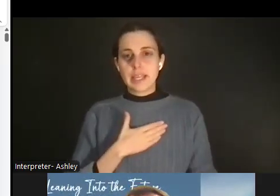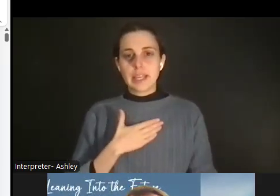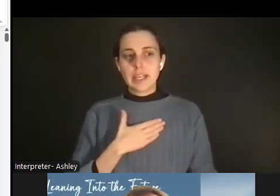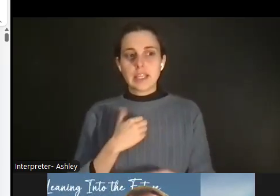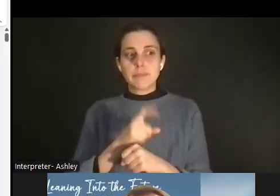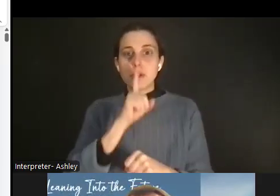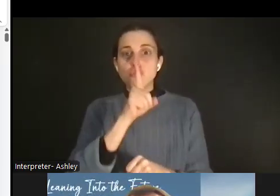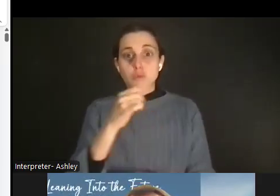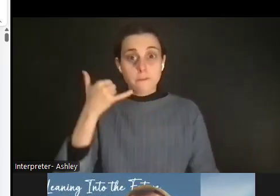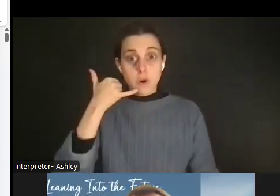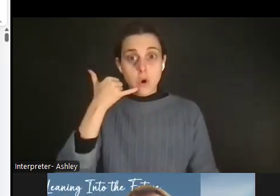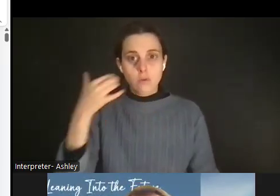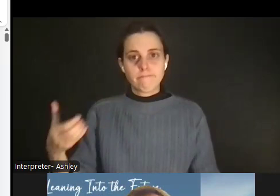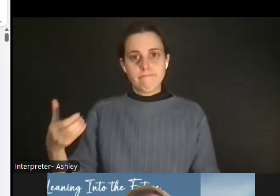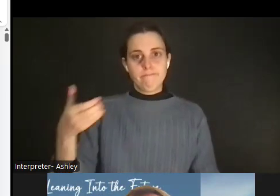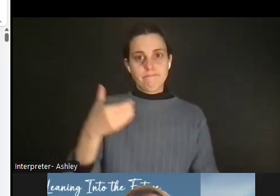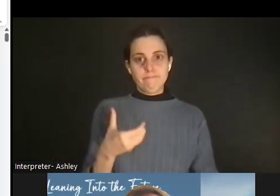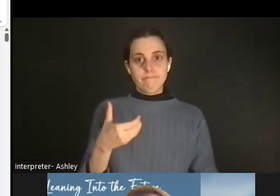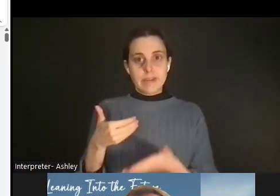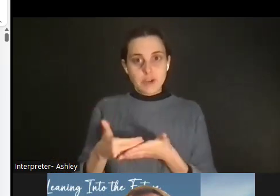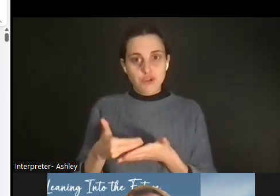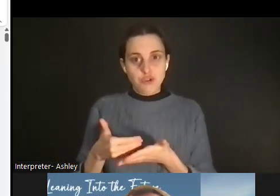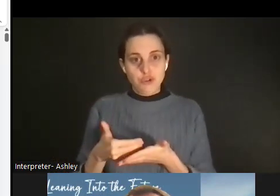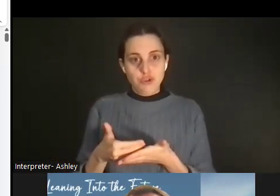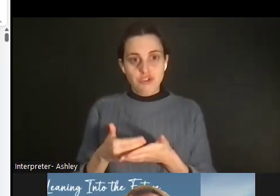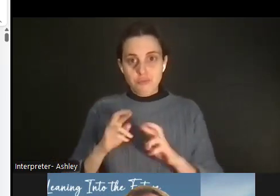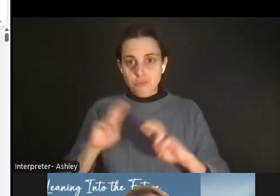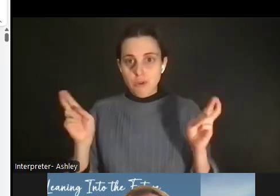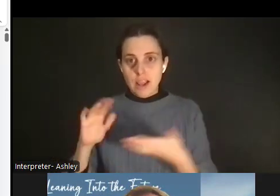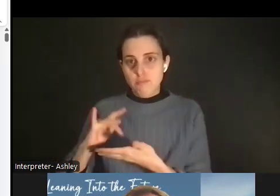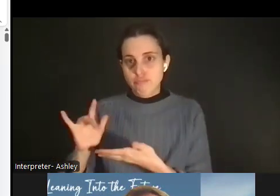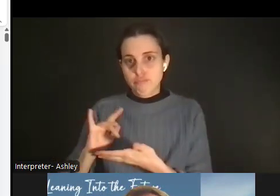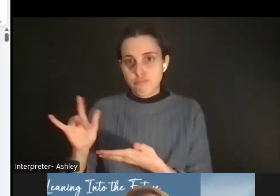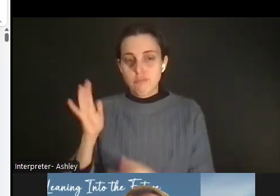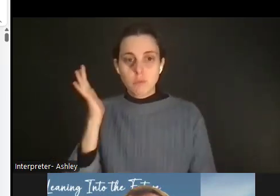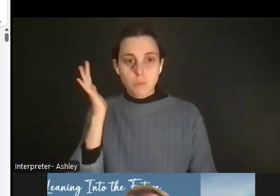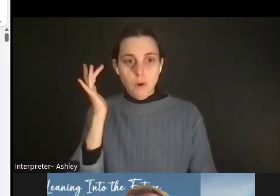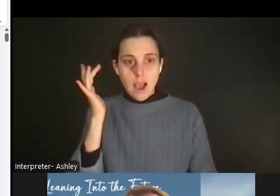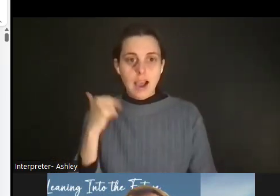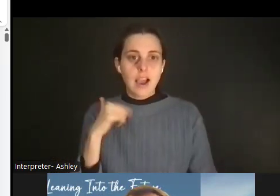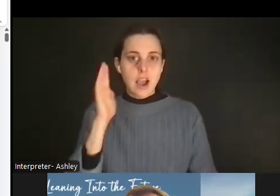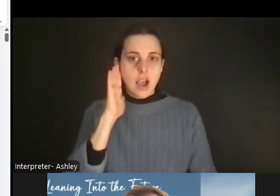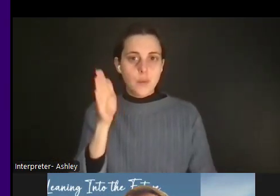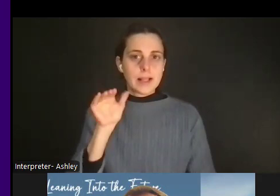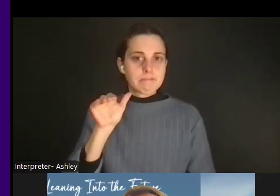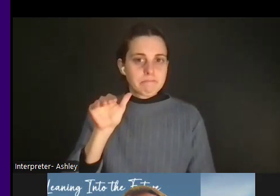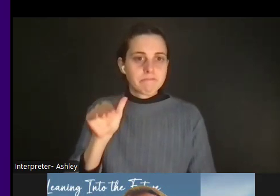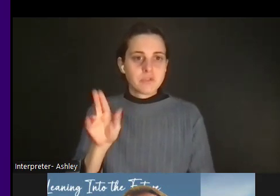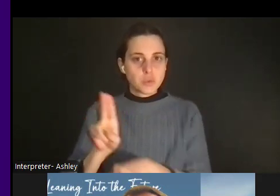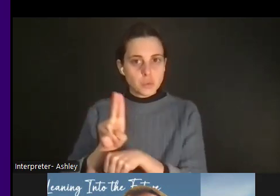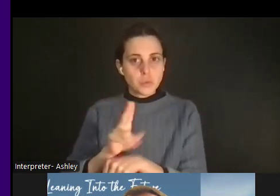handy as we will have some polls throughout the presentation,